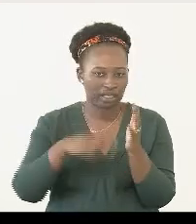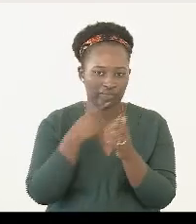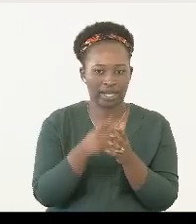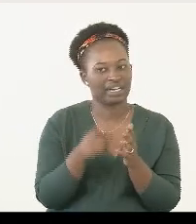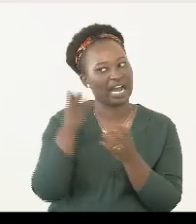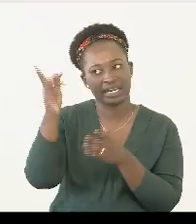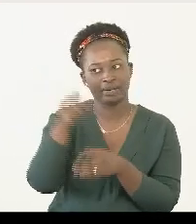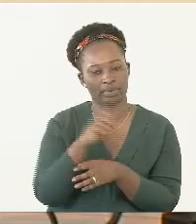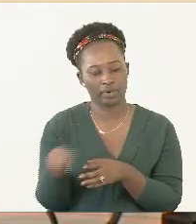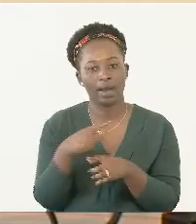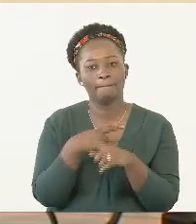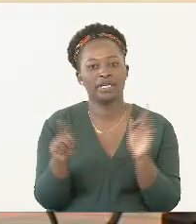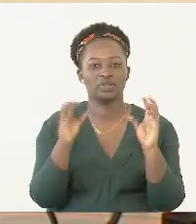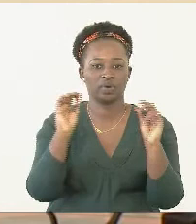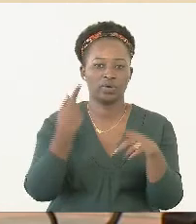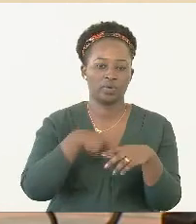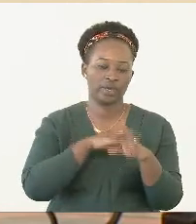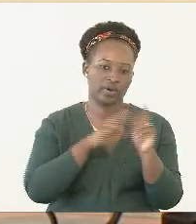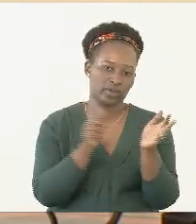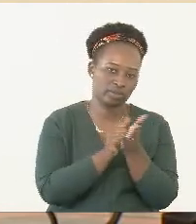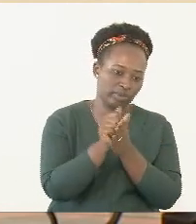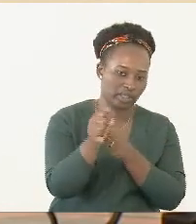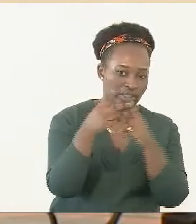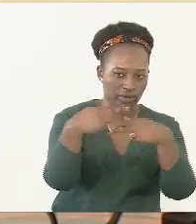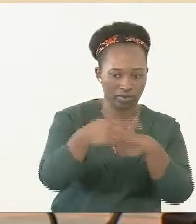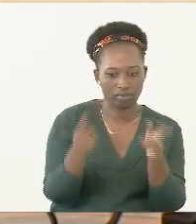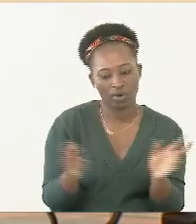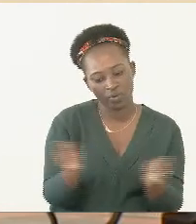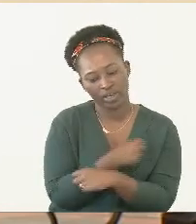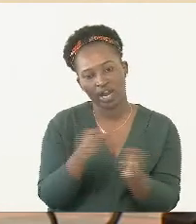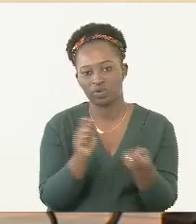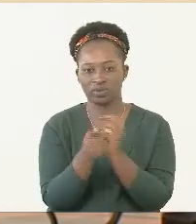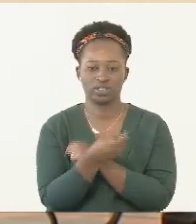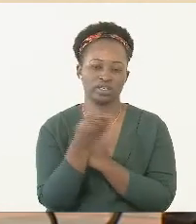there was a mistake, but it's okay. We are already in the printing room, we can't change it.